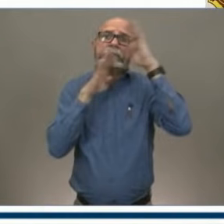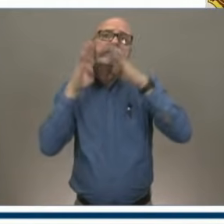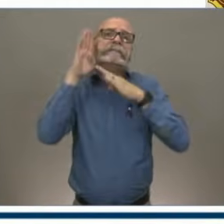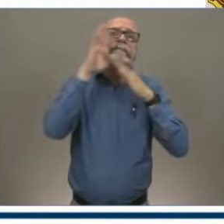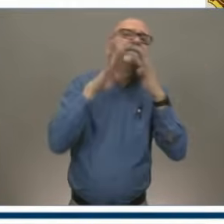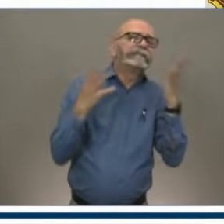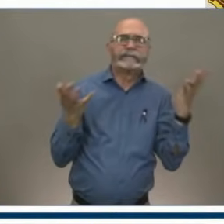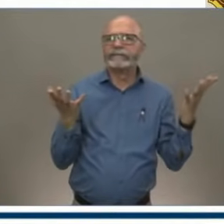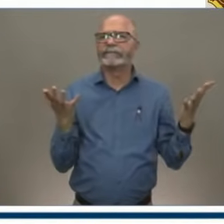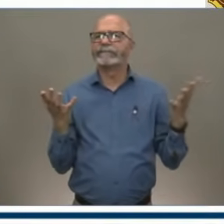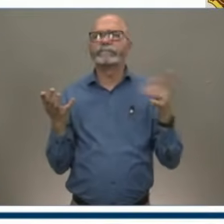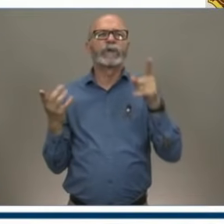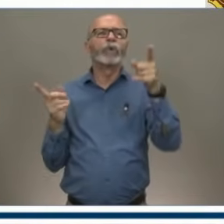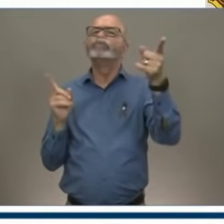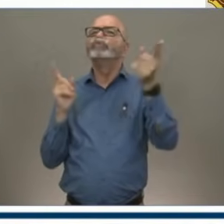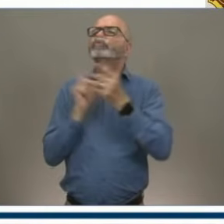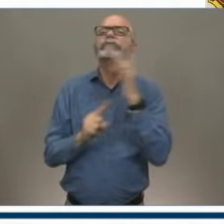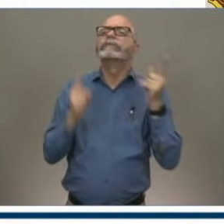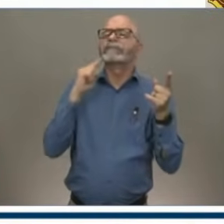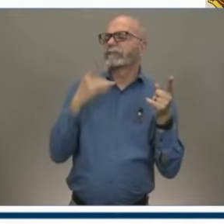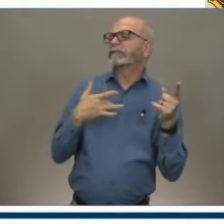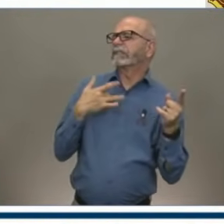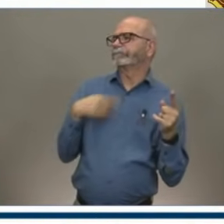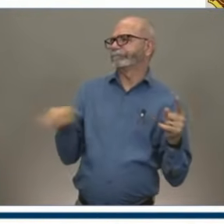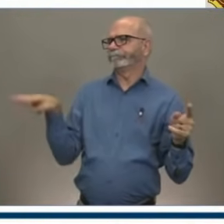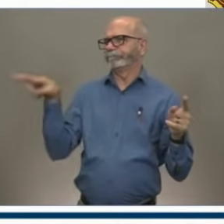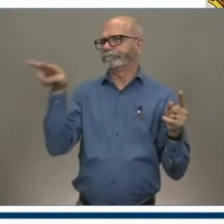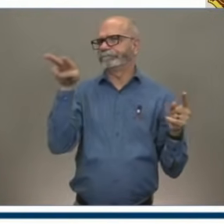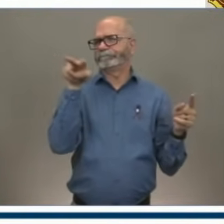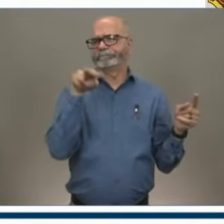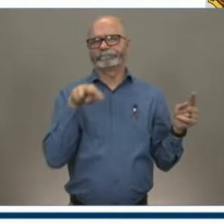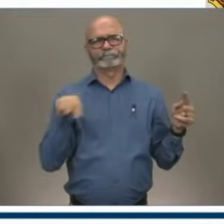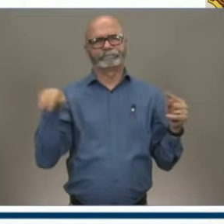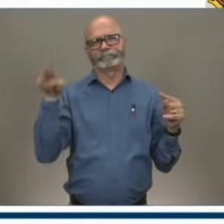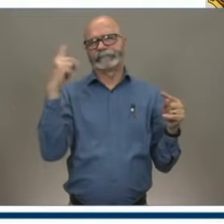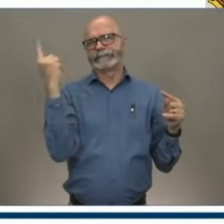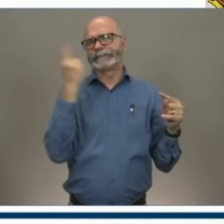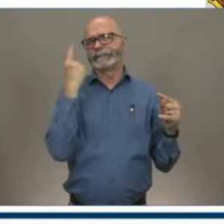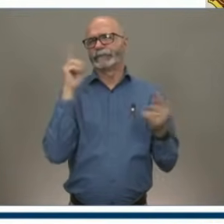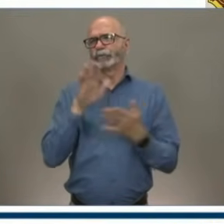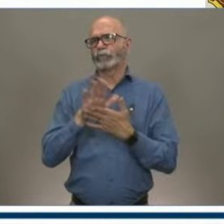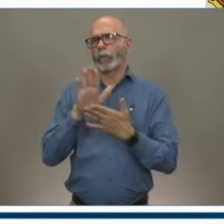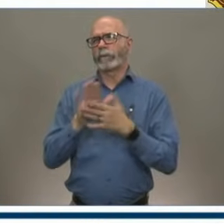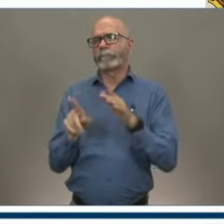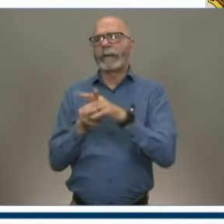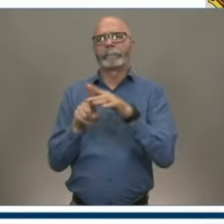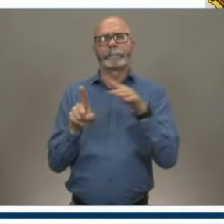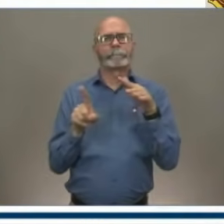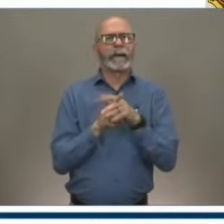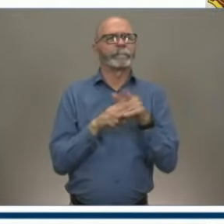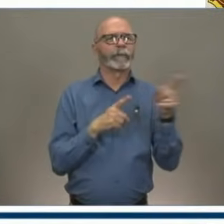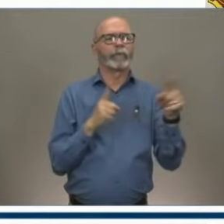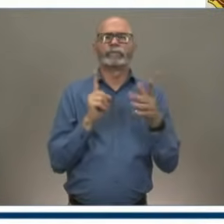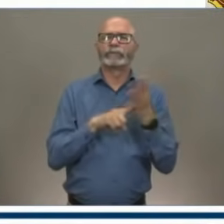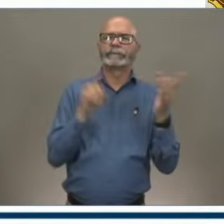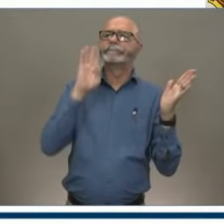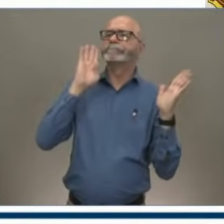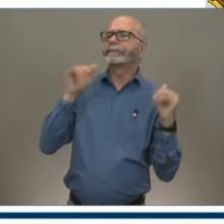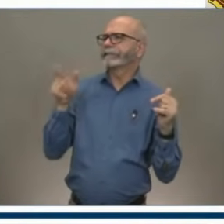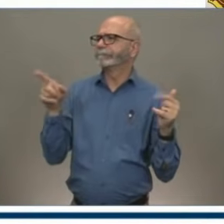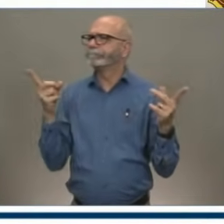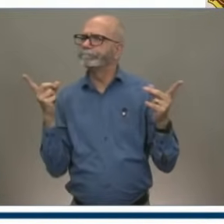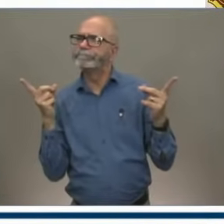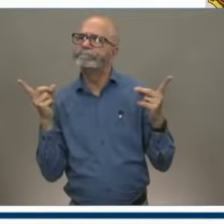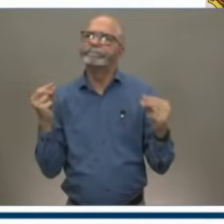about your thought process as you look at what's going on in schools, about what you're looking for and what you're thinking about as you